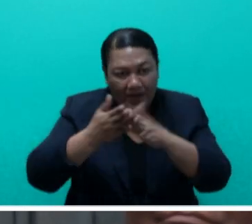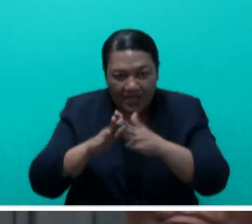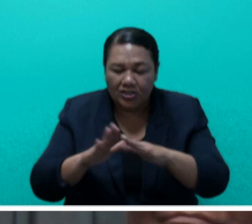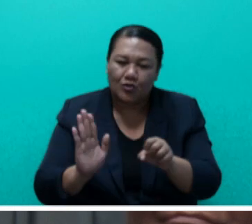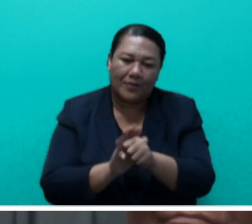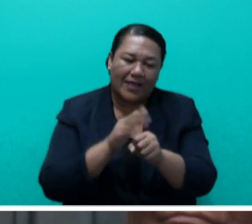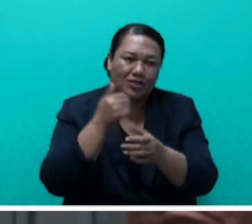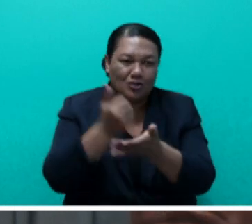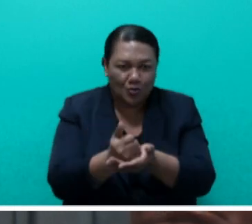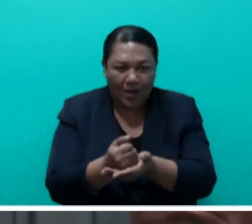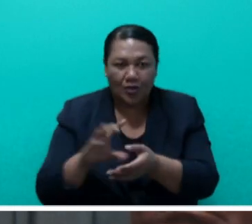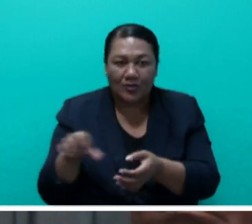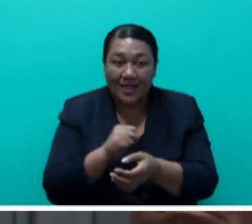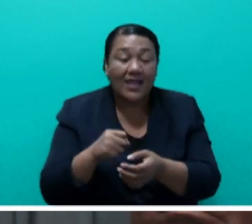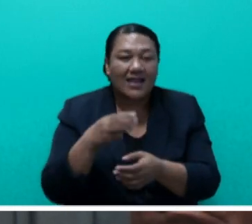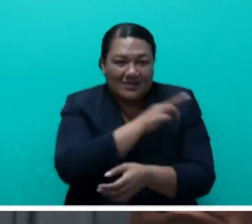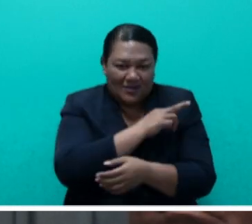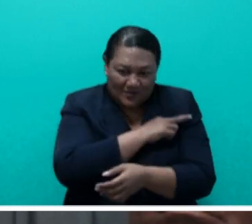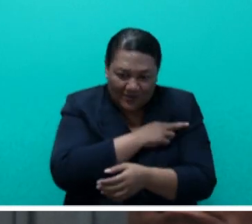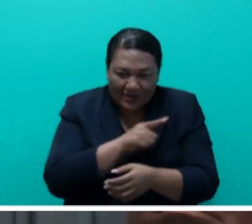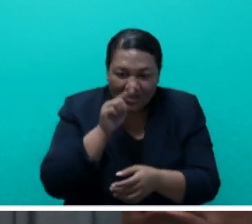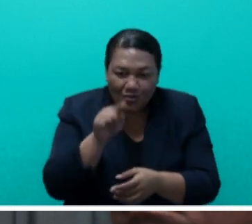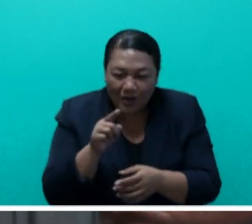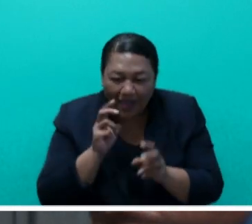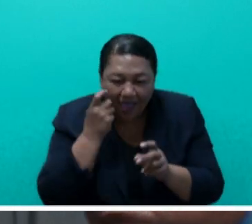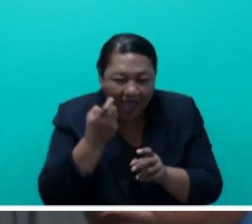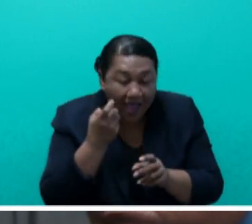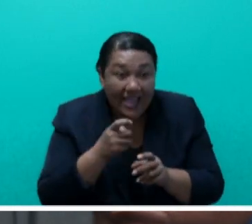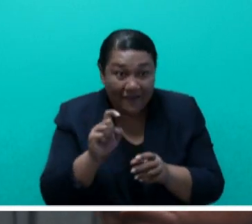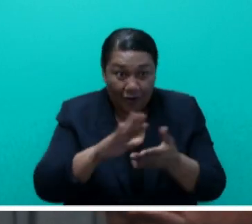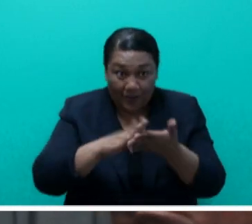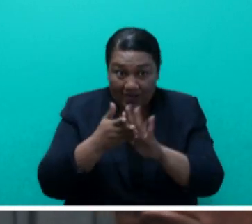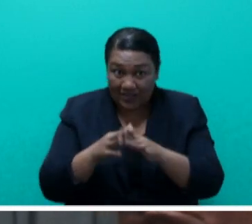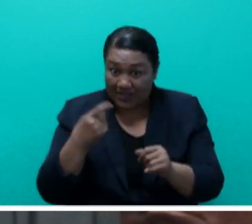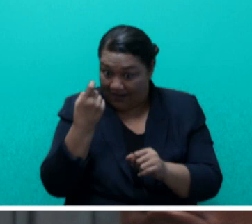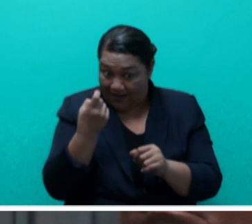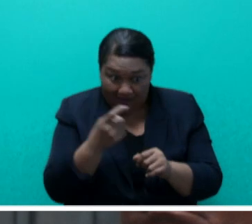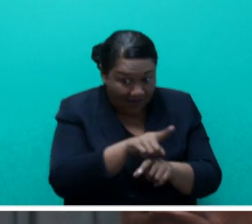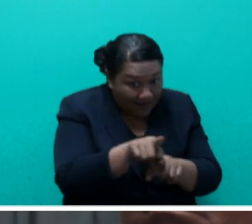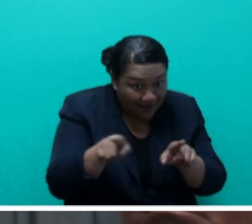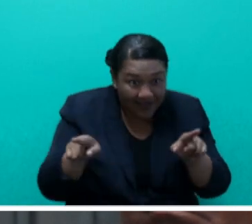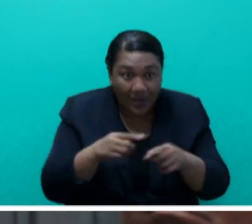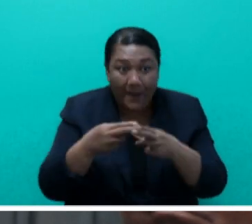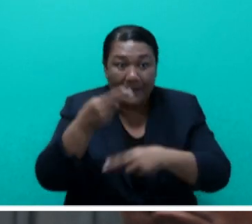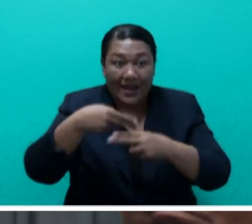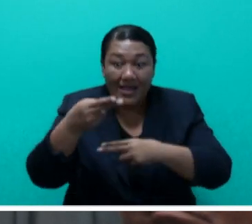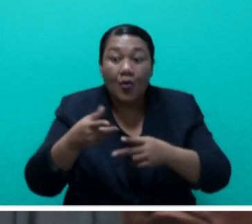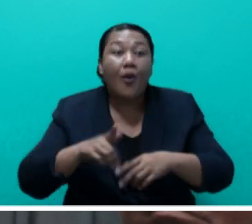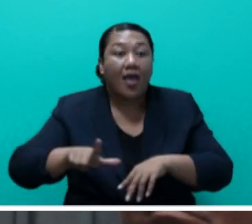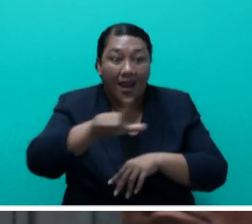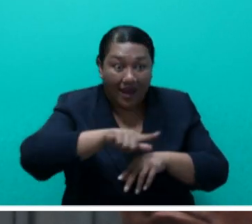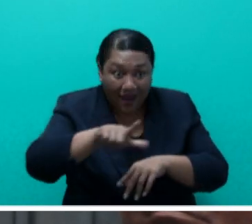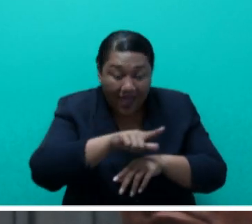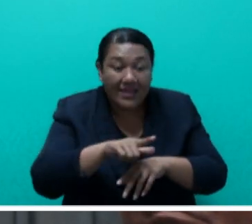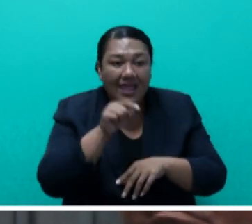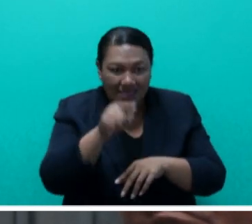tree planting initiative. If community take ownership and look after the tree planted on their particular land, then survival rate